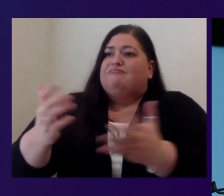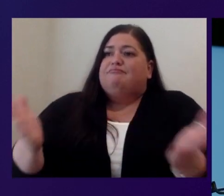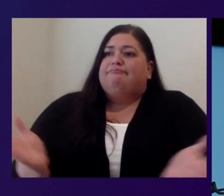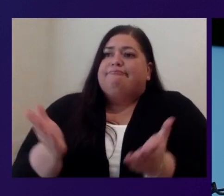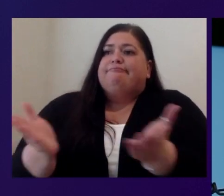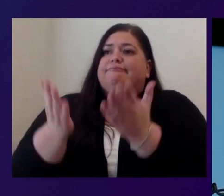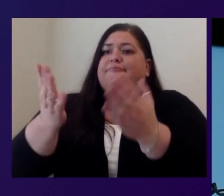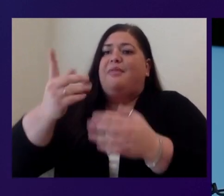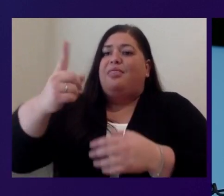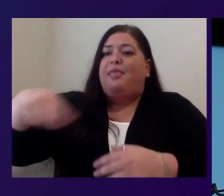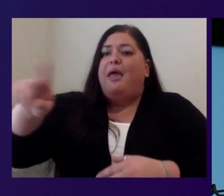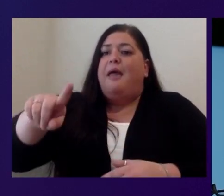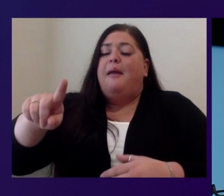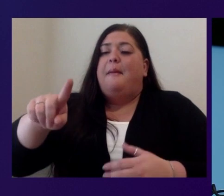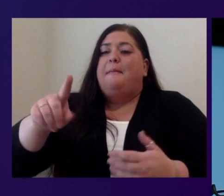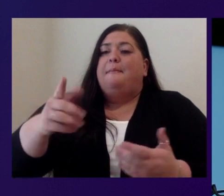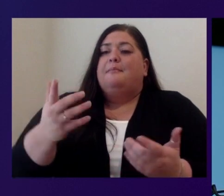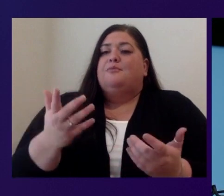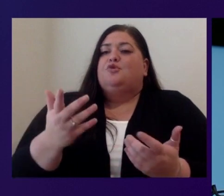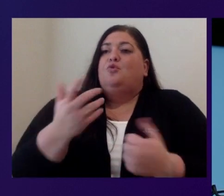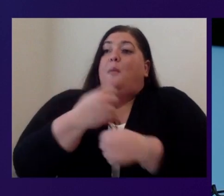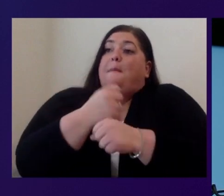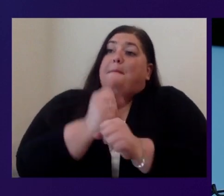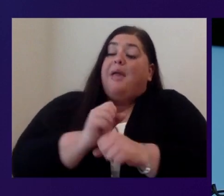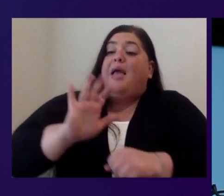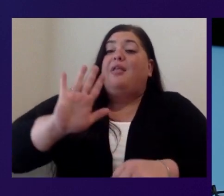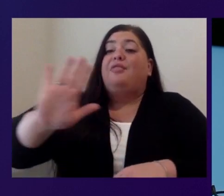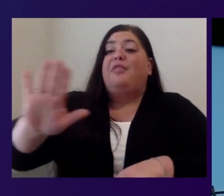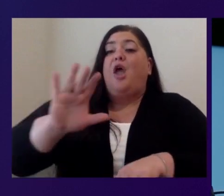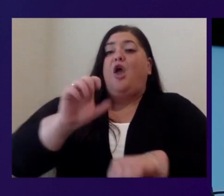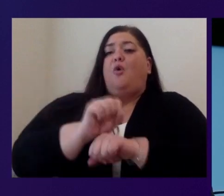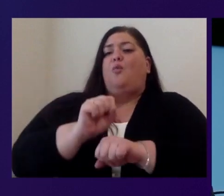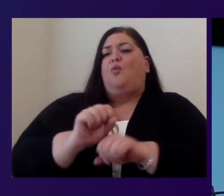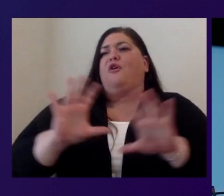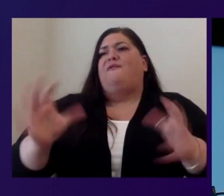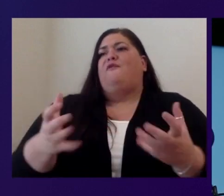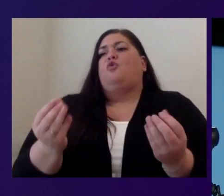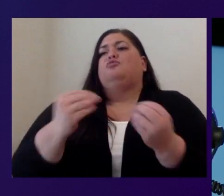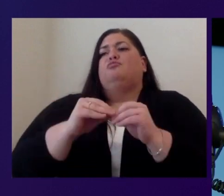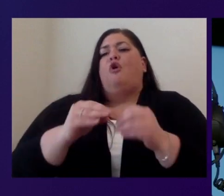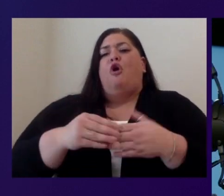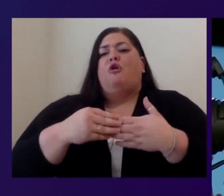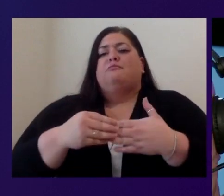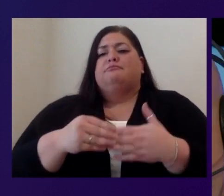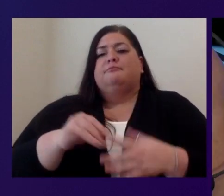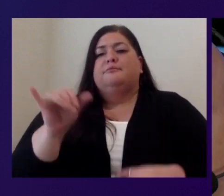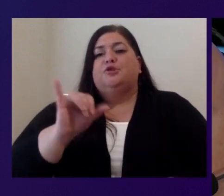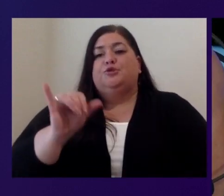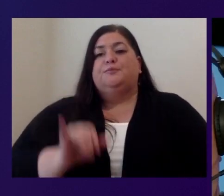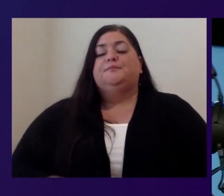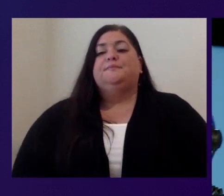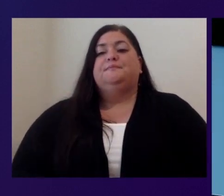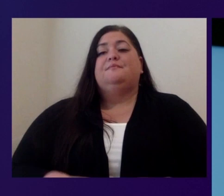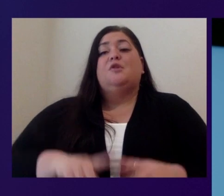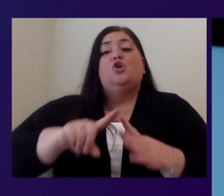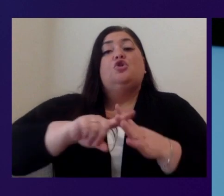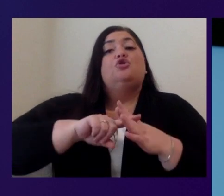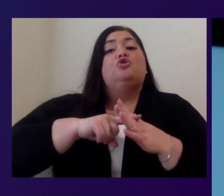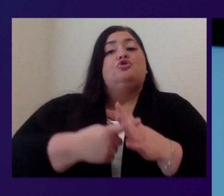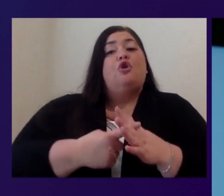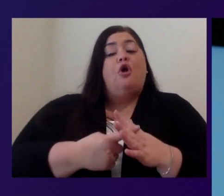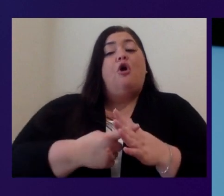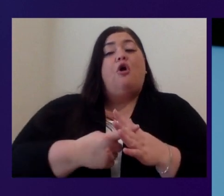to make their workforce more agile. So to start off,